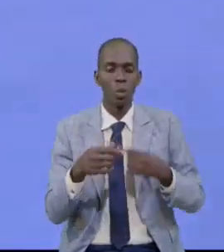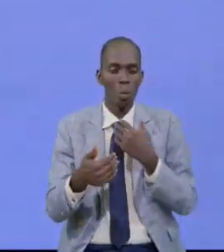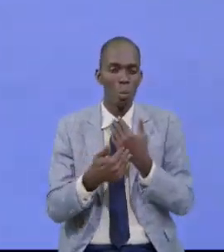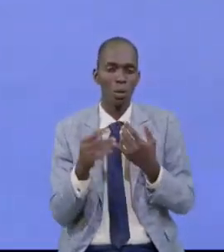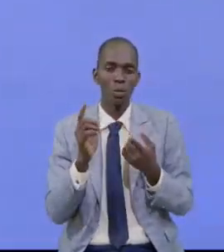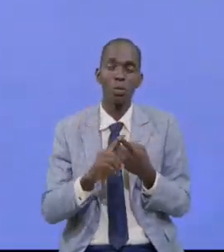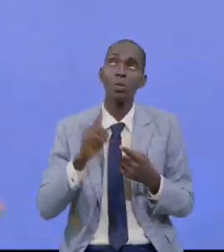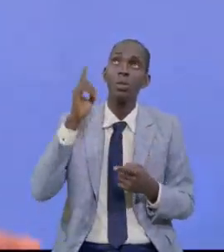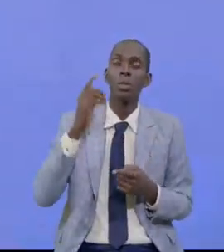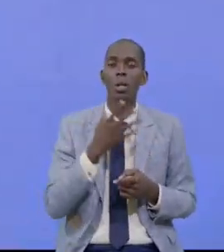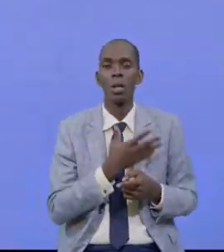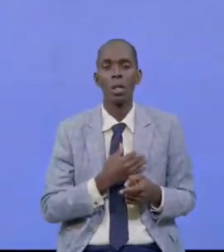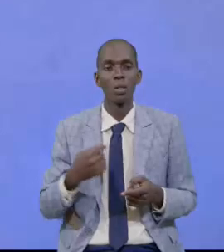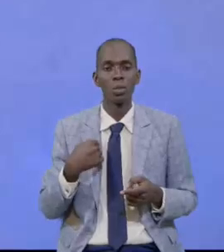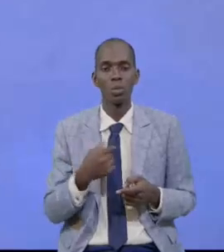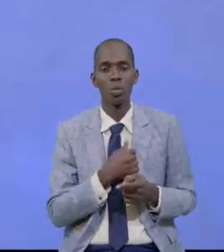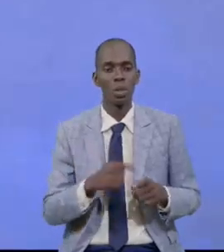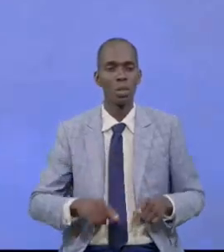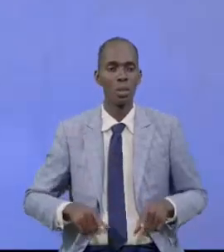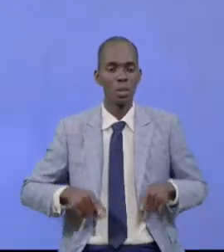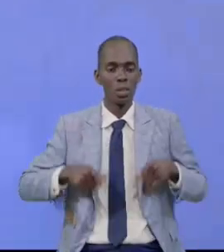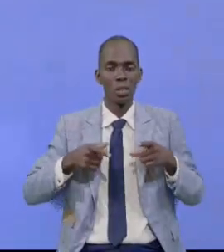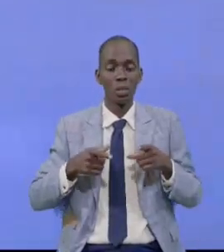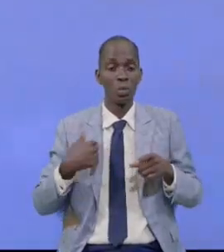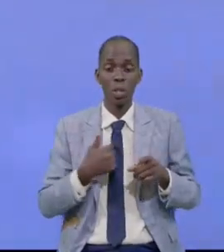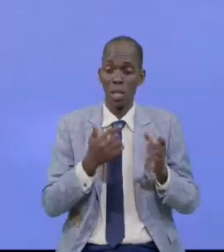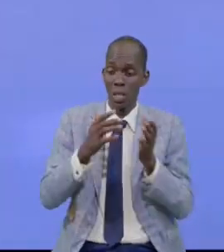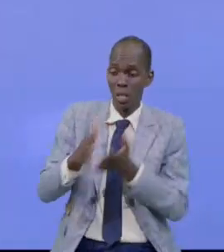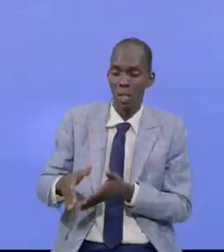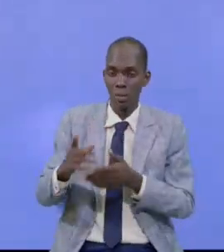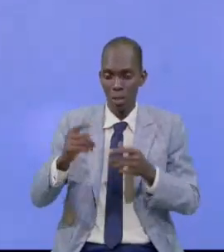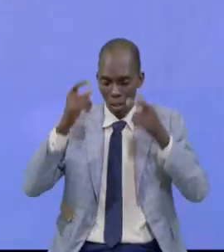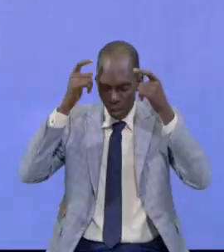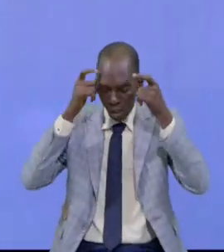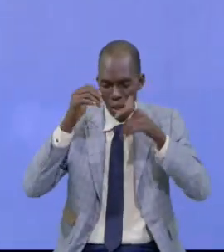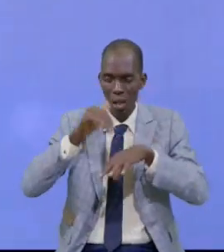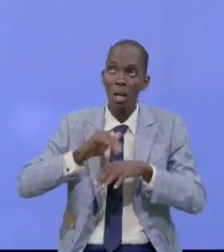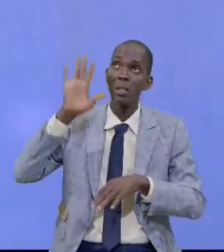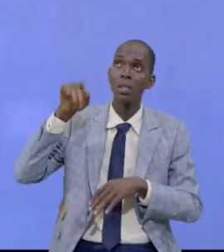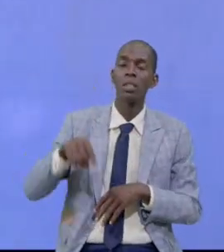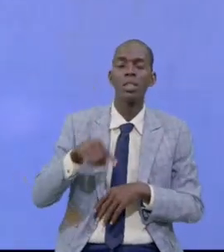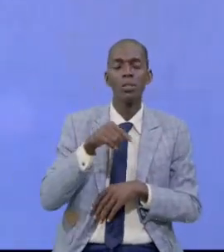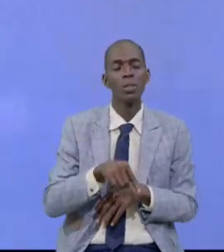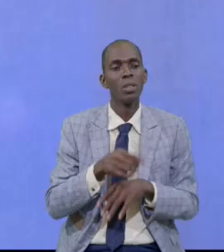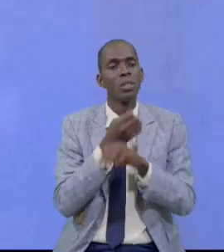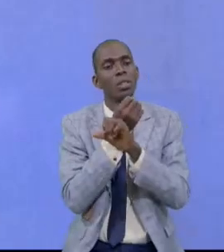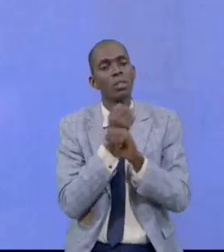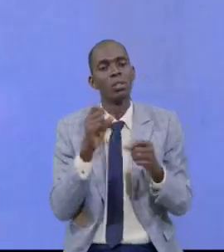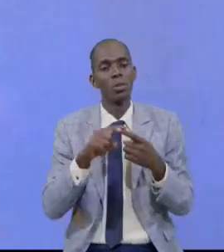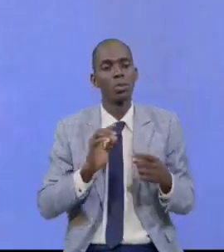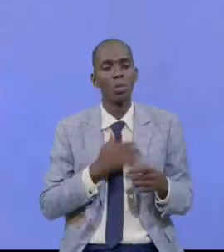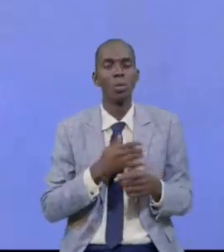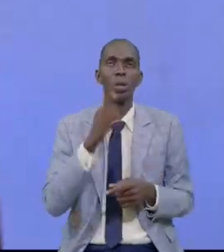the crown at His feet. Salvation to our God, which sitteth upon the